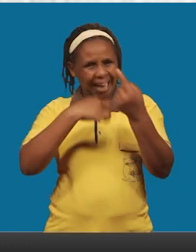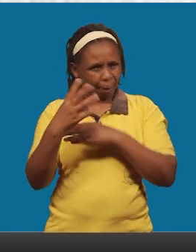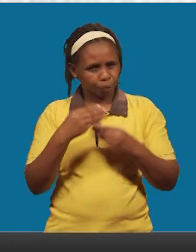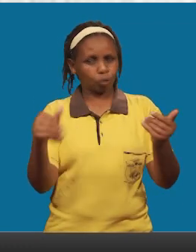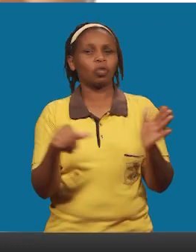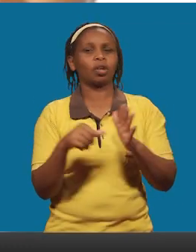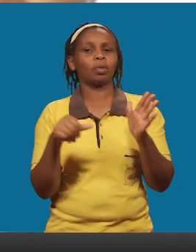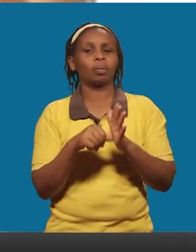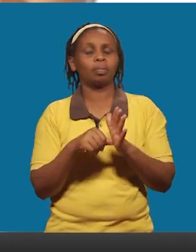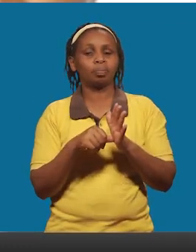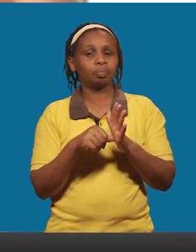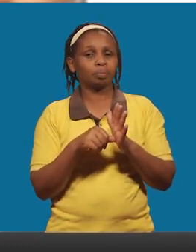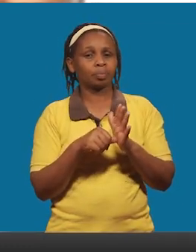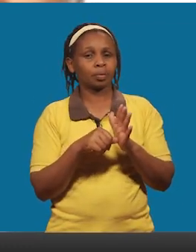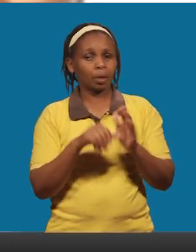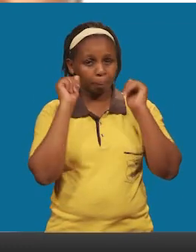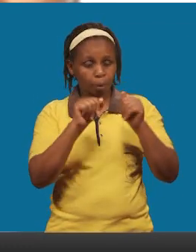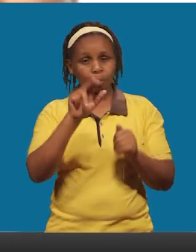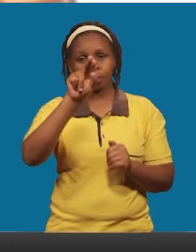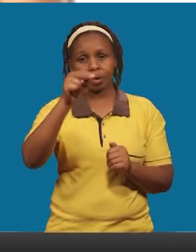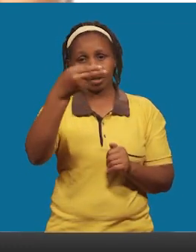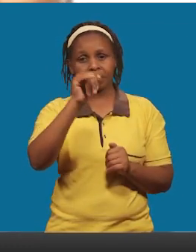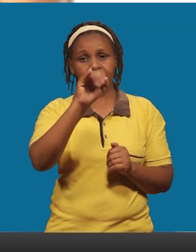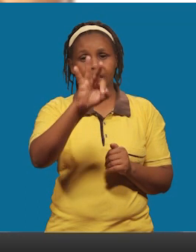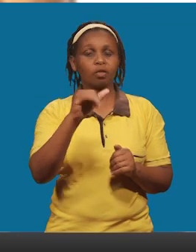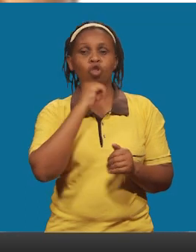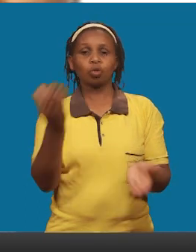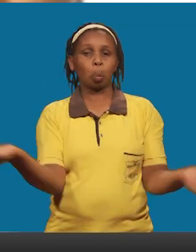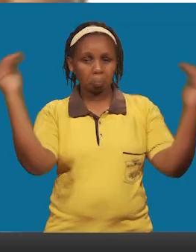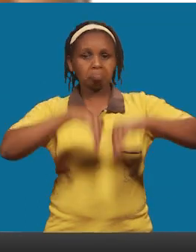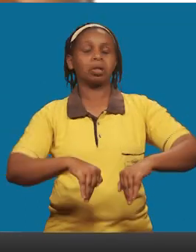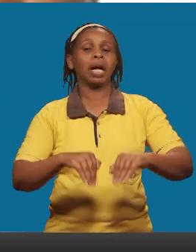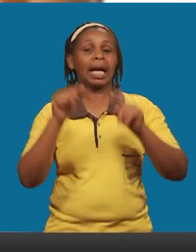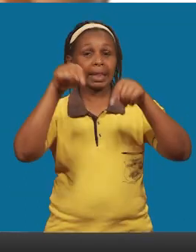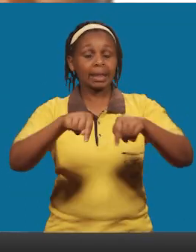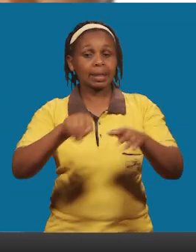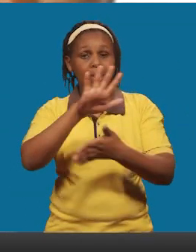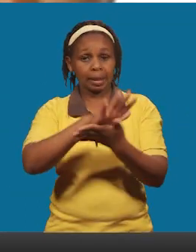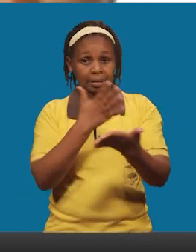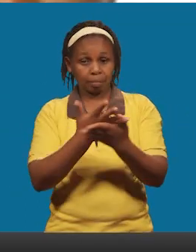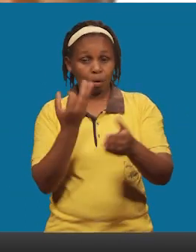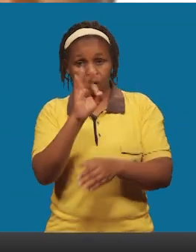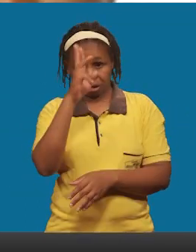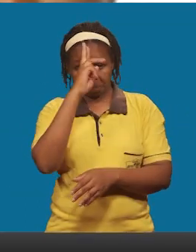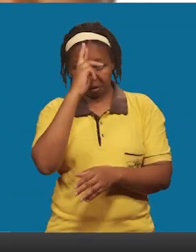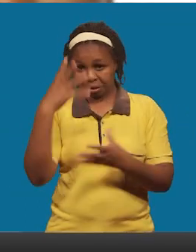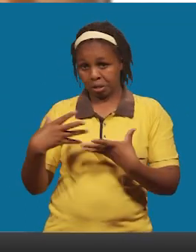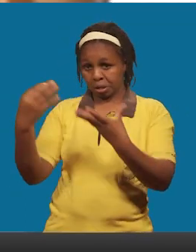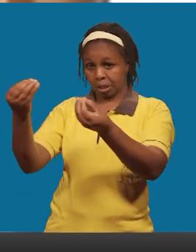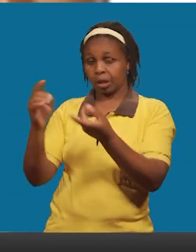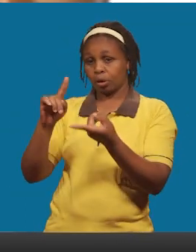ingilia kati dia ili bima ya NHIF isi collapse, na hii scheme ya polisi ambayo